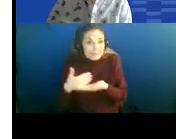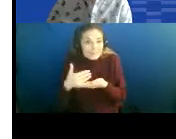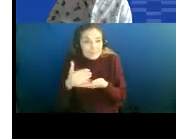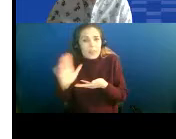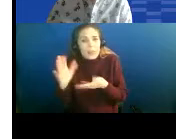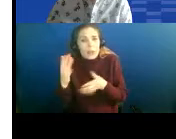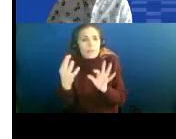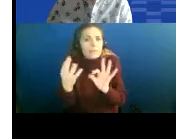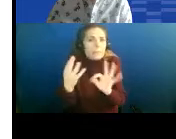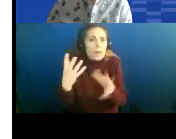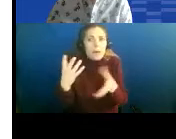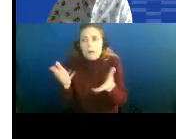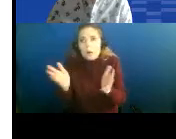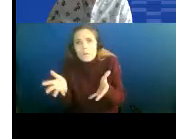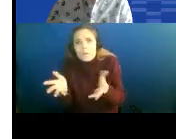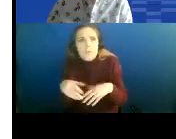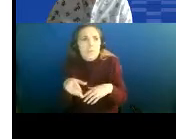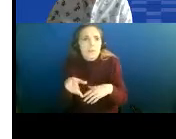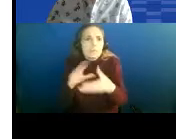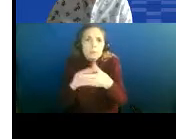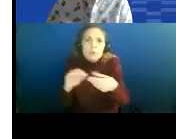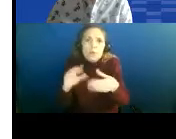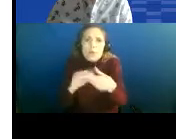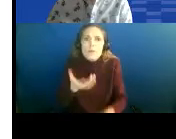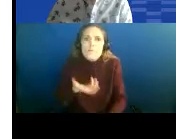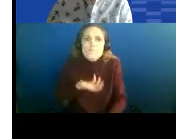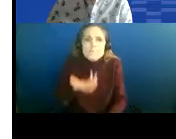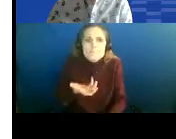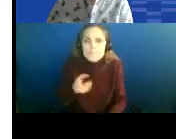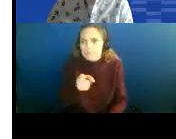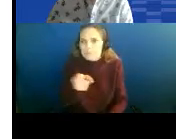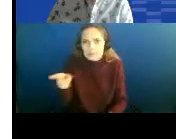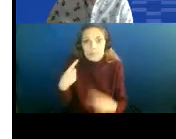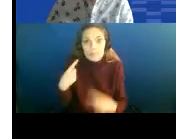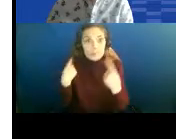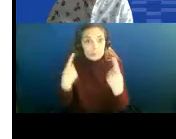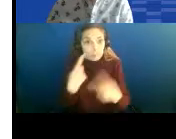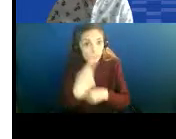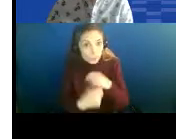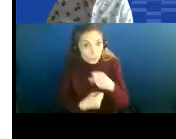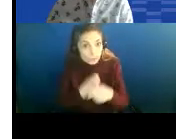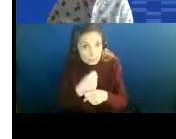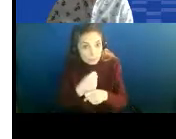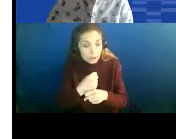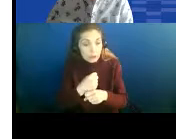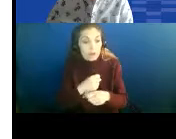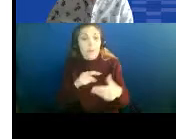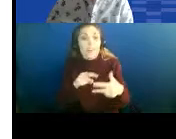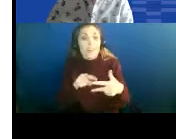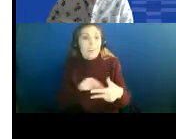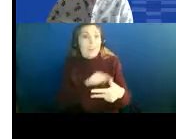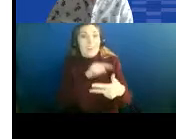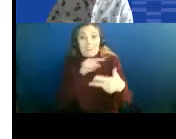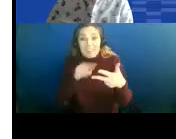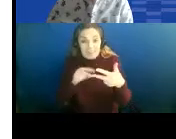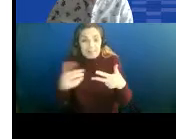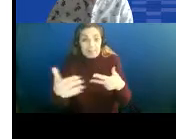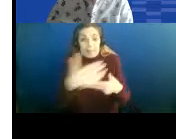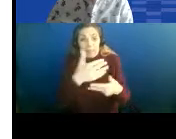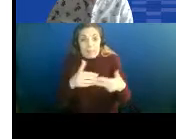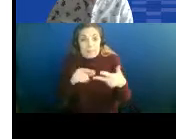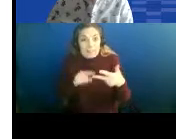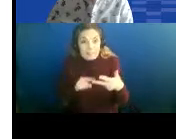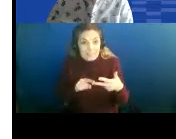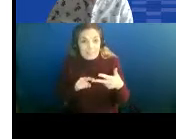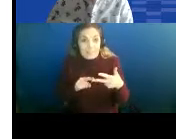that we've heard over the past year, we wanted to take the suggestions and